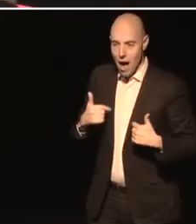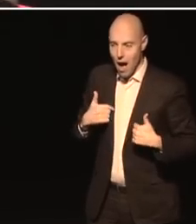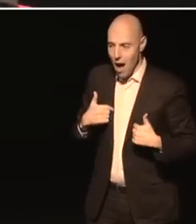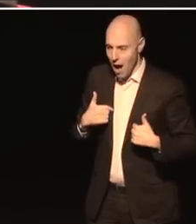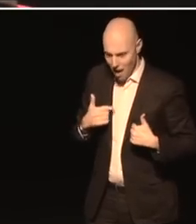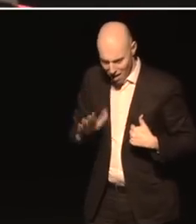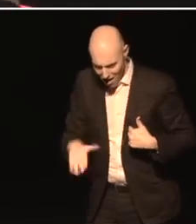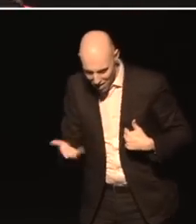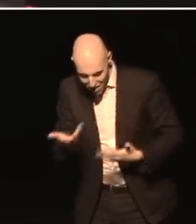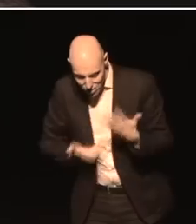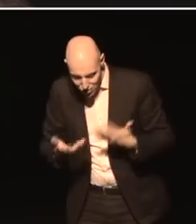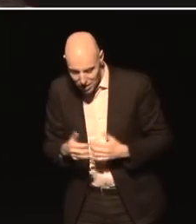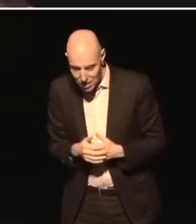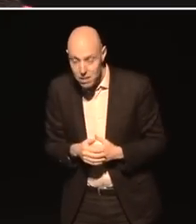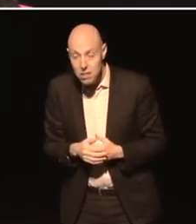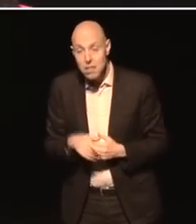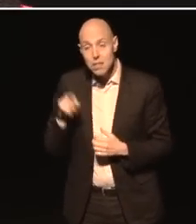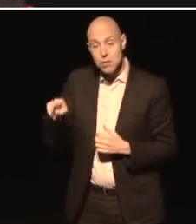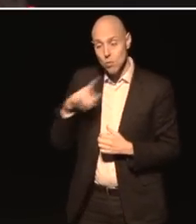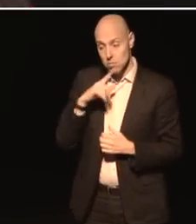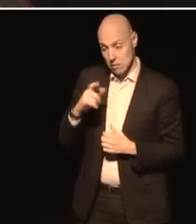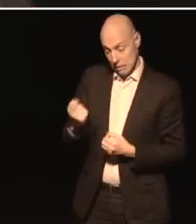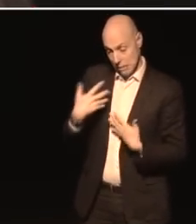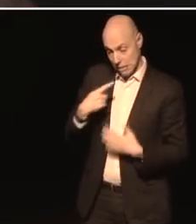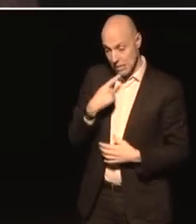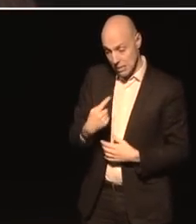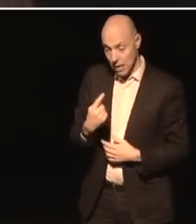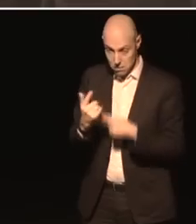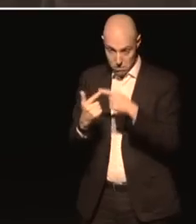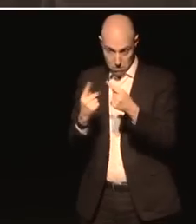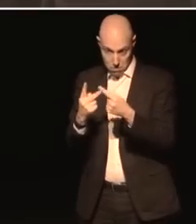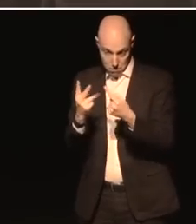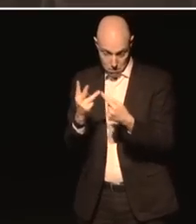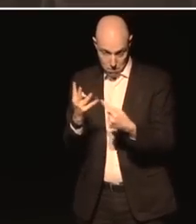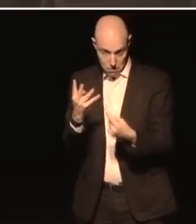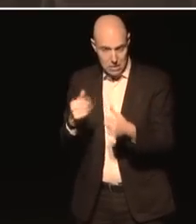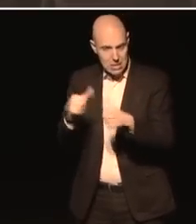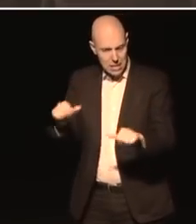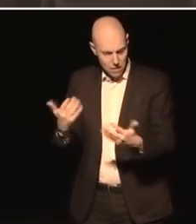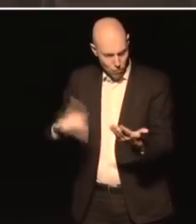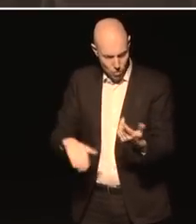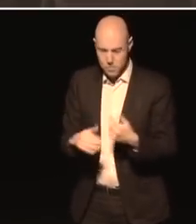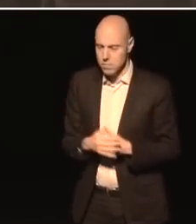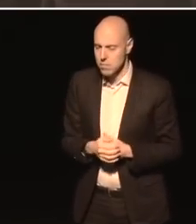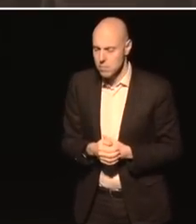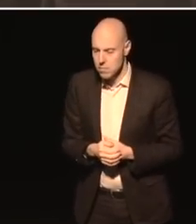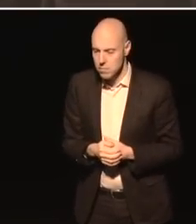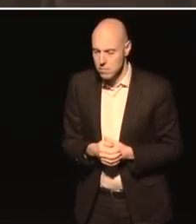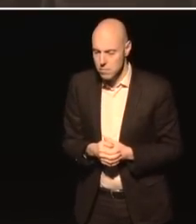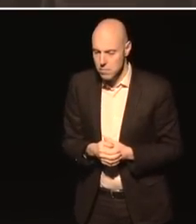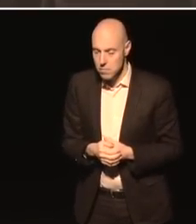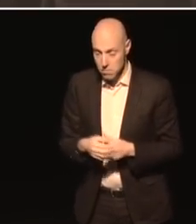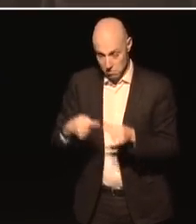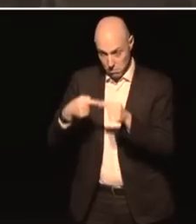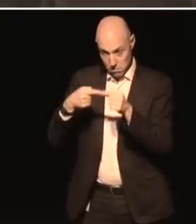so what's the story here? Well, the story was there were several elements to his success. The key thing was